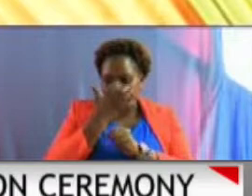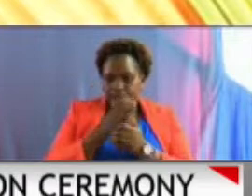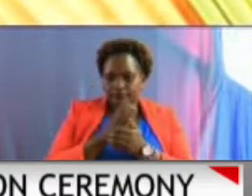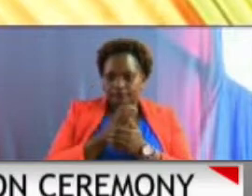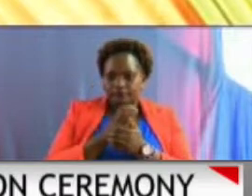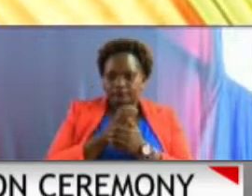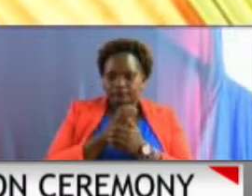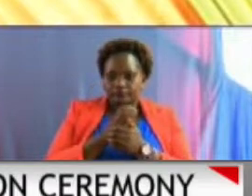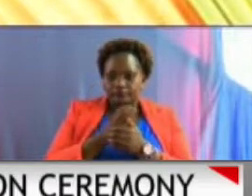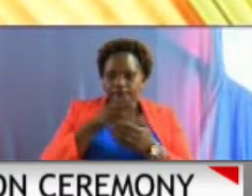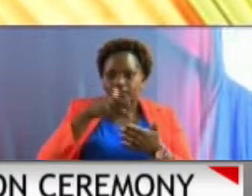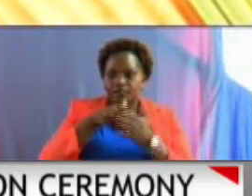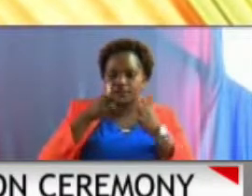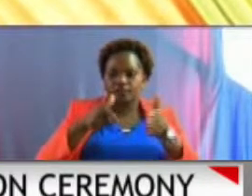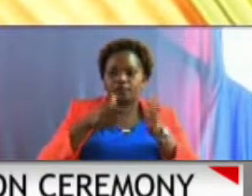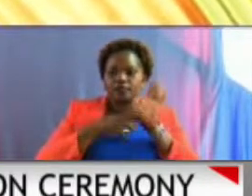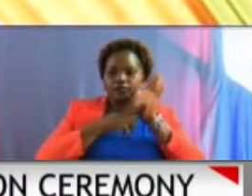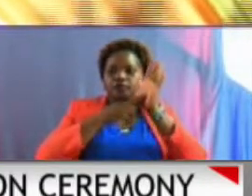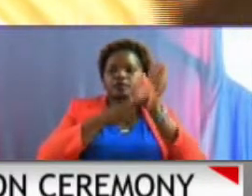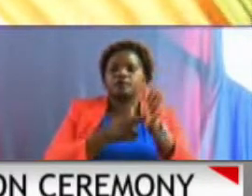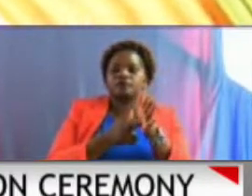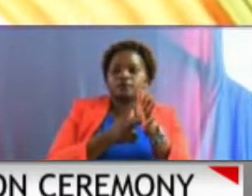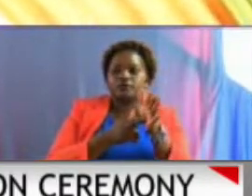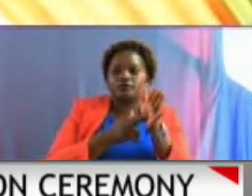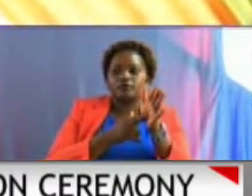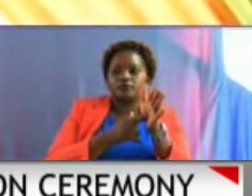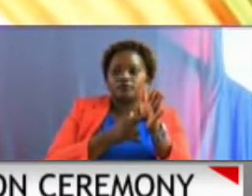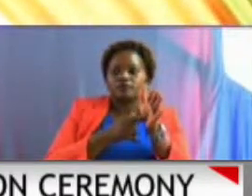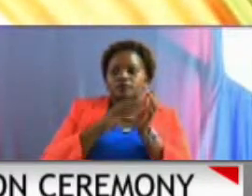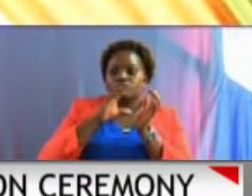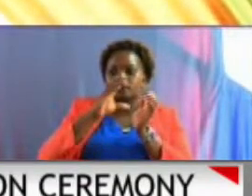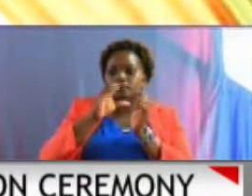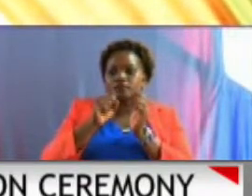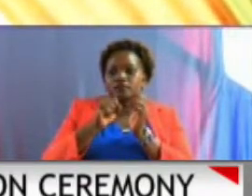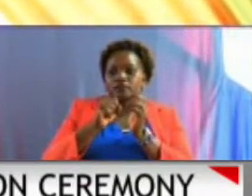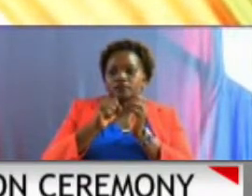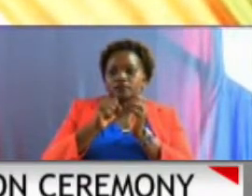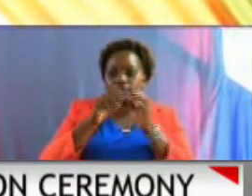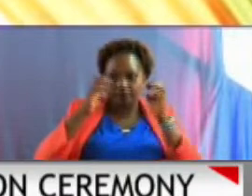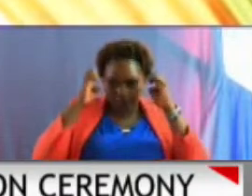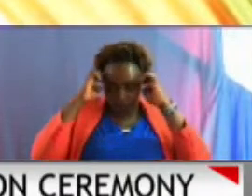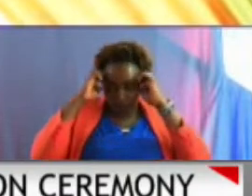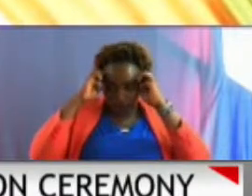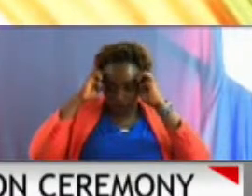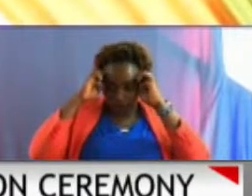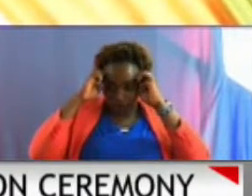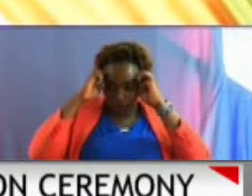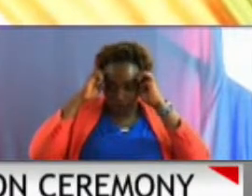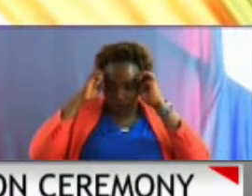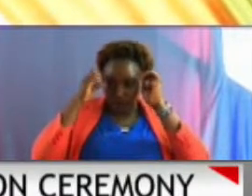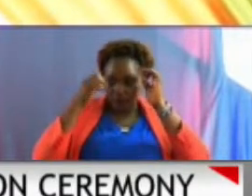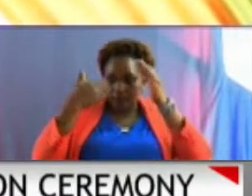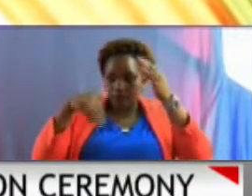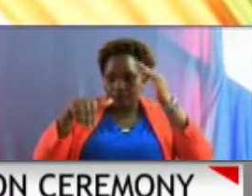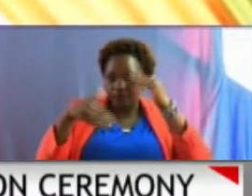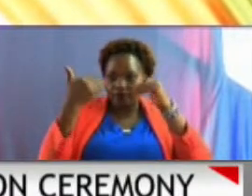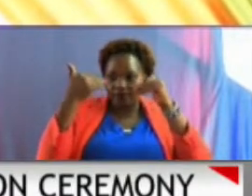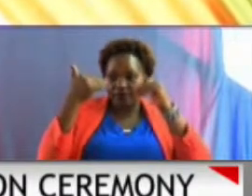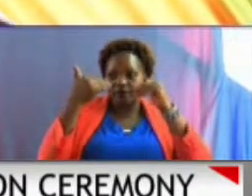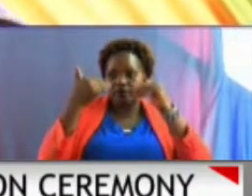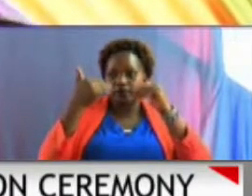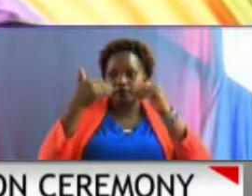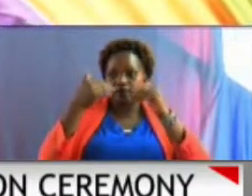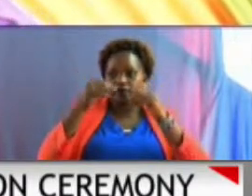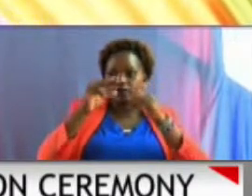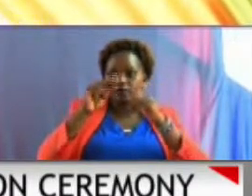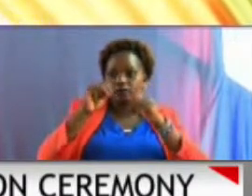I stand here representing the Cabinet Secretary for Education, Professor